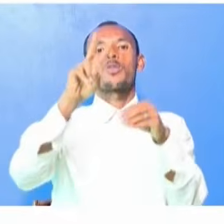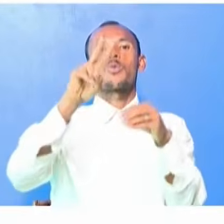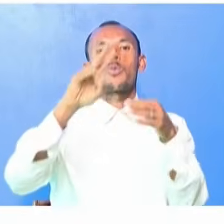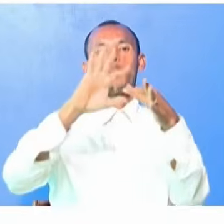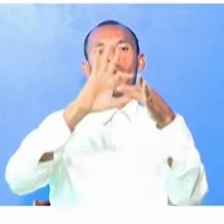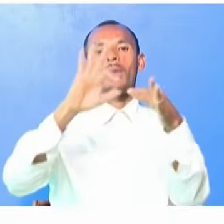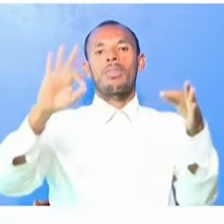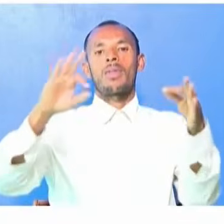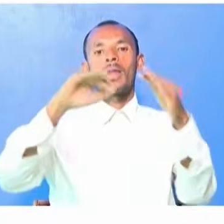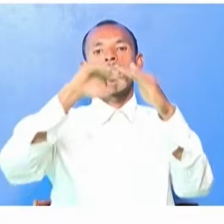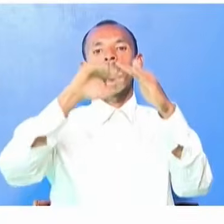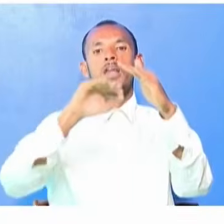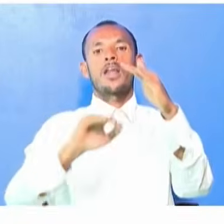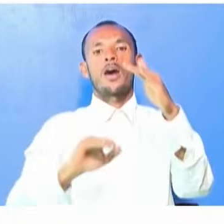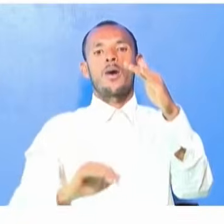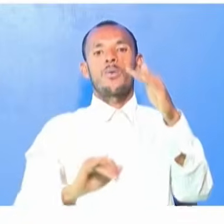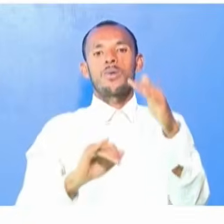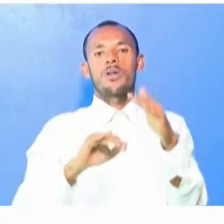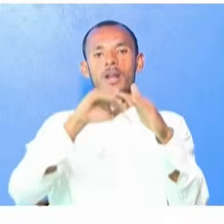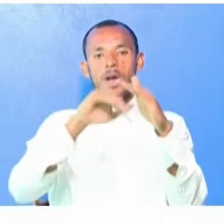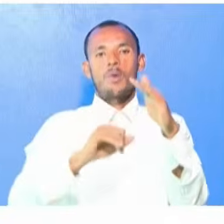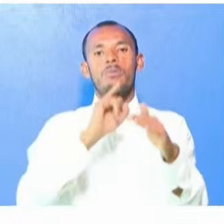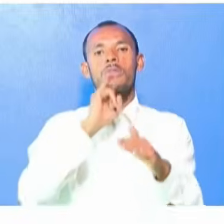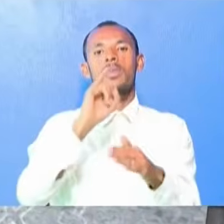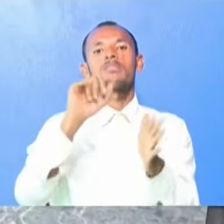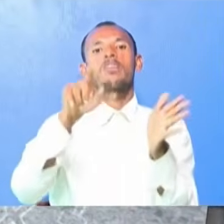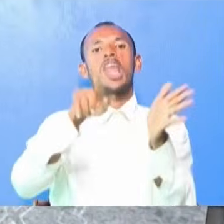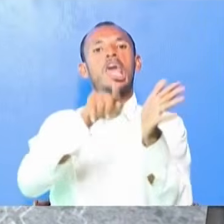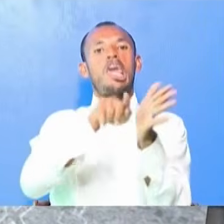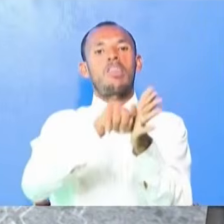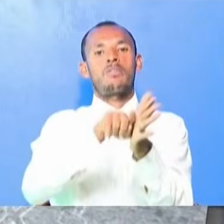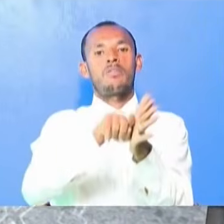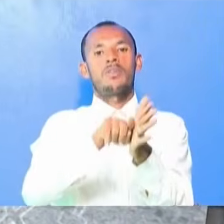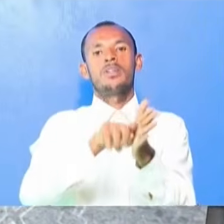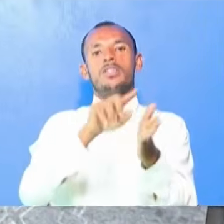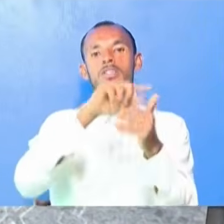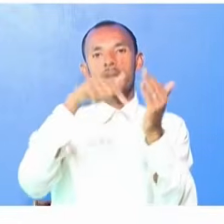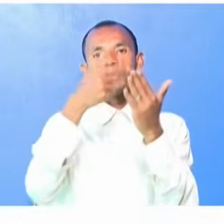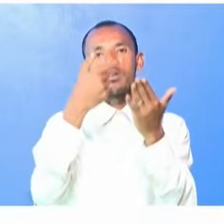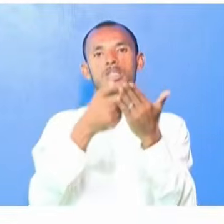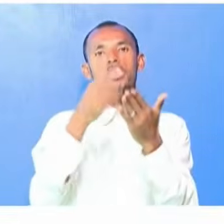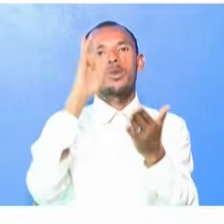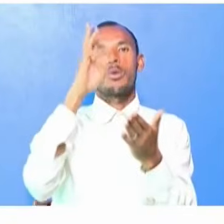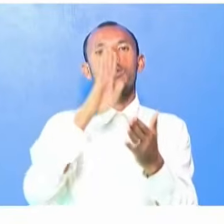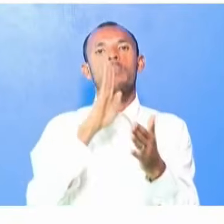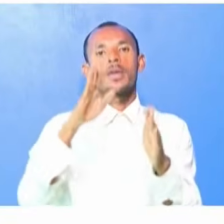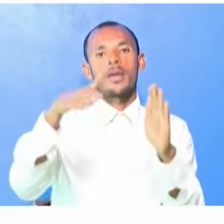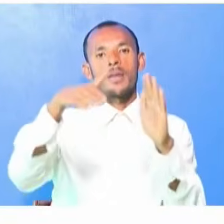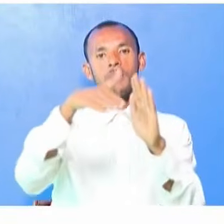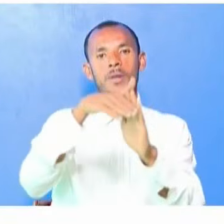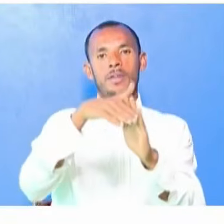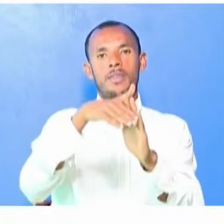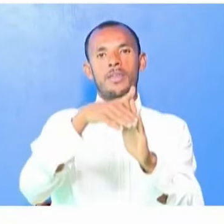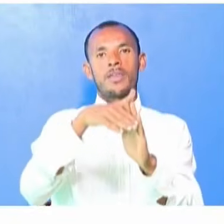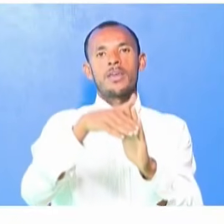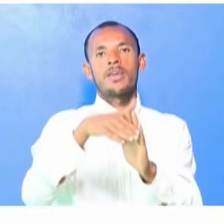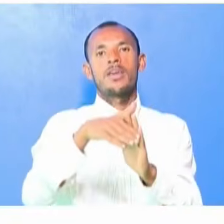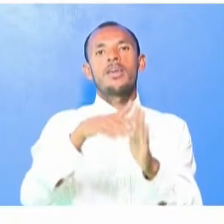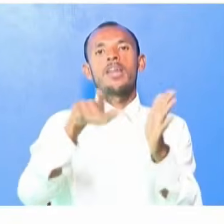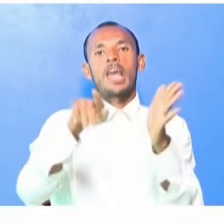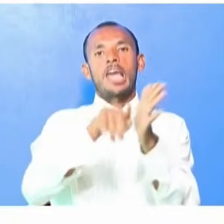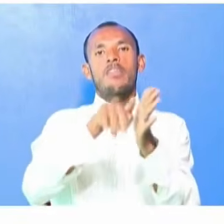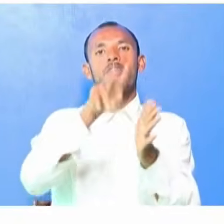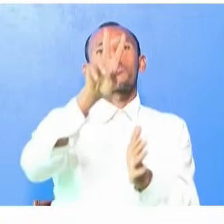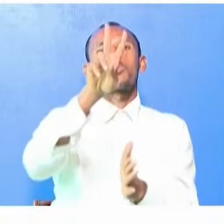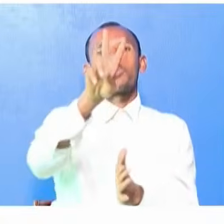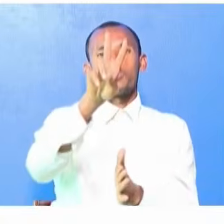down. Down is this negative. Therefore, this will be represented as negative